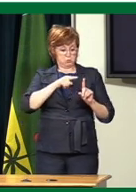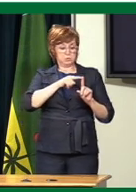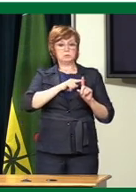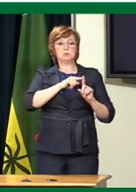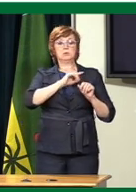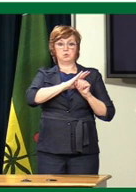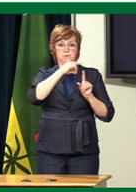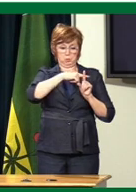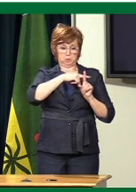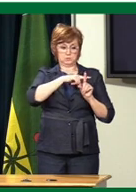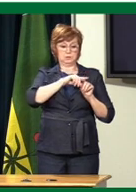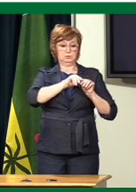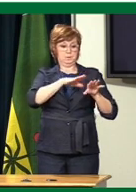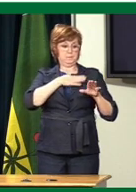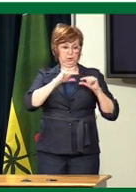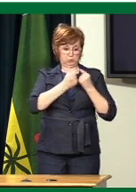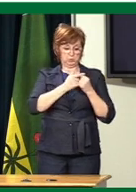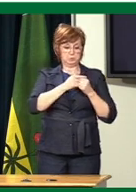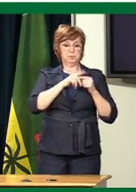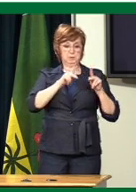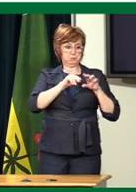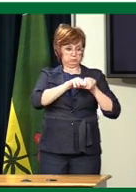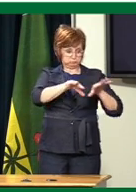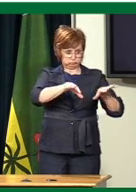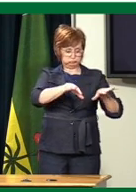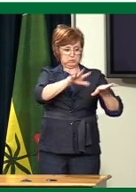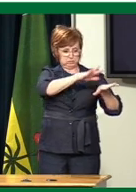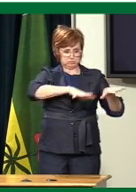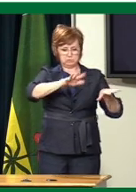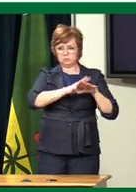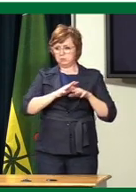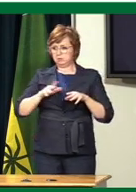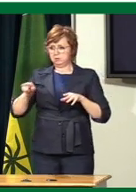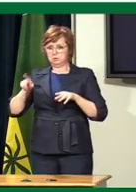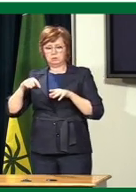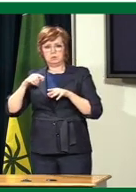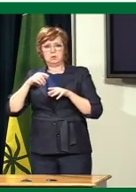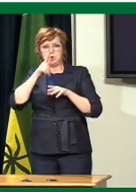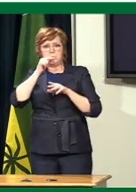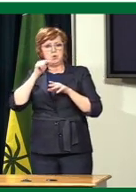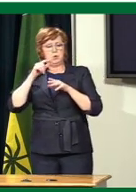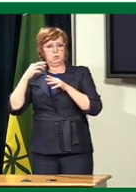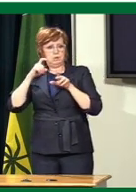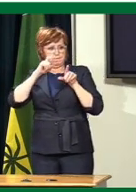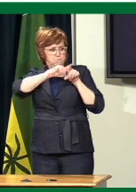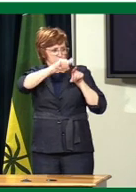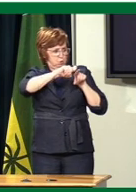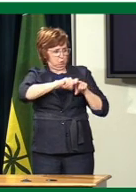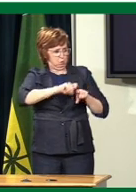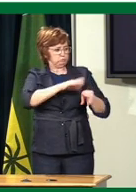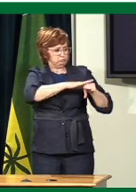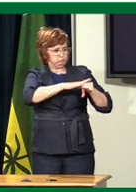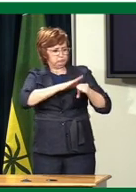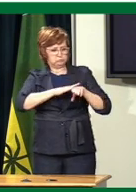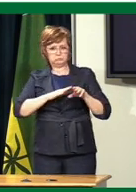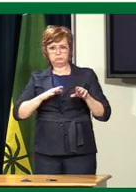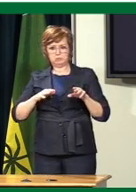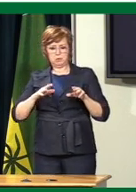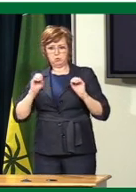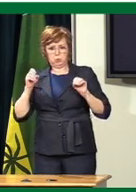identify people in time, or it's maybe taking a few extra days or hours before they say, hey, you should be self-isolating or you've